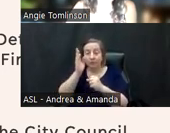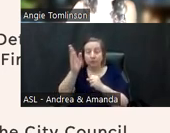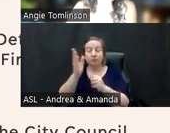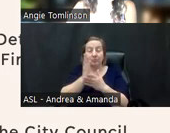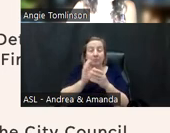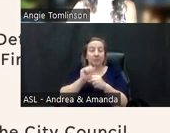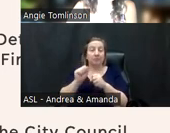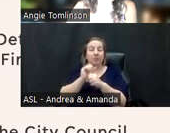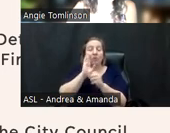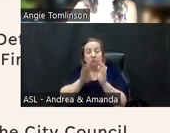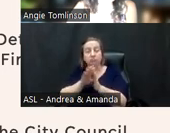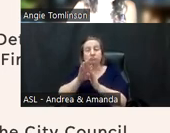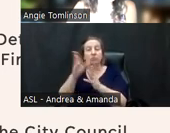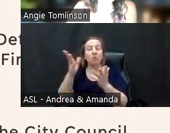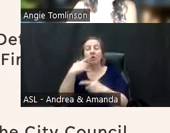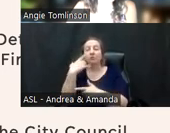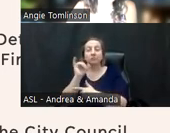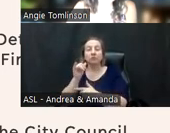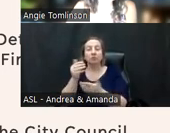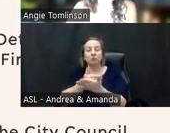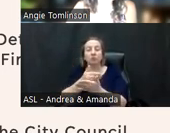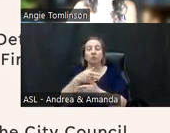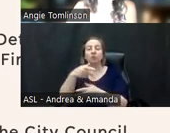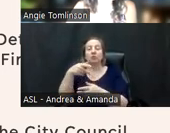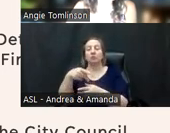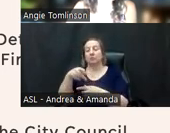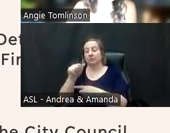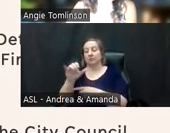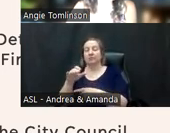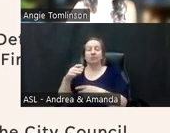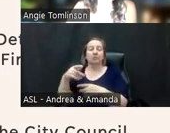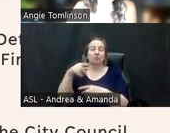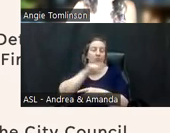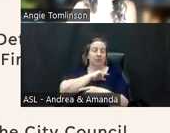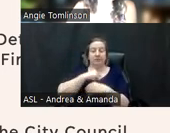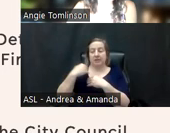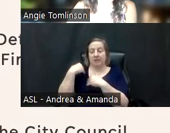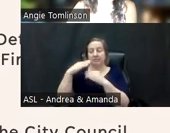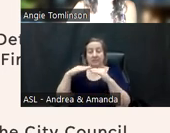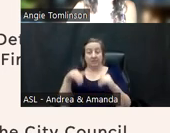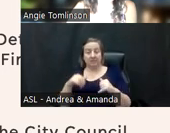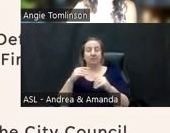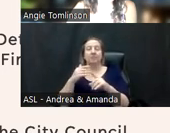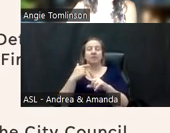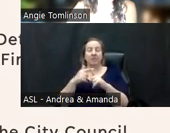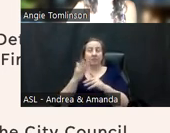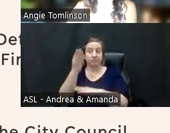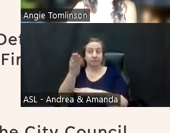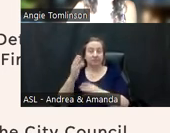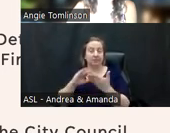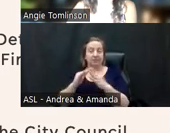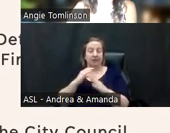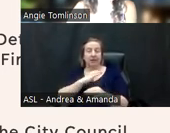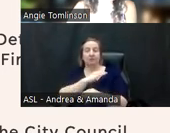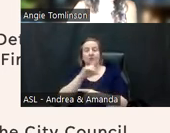the parameters for the new police accountability system before the commission presents that to the City Council in 2023 for their